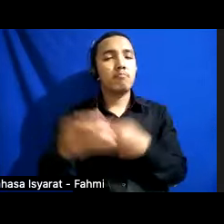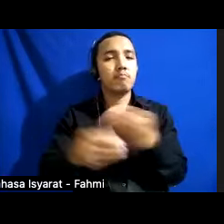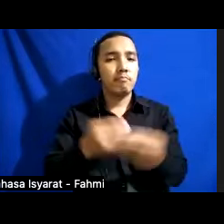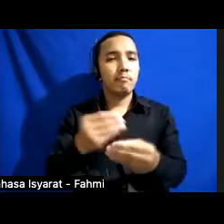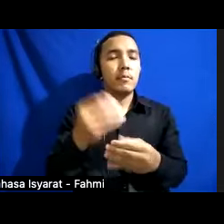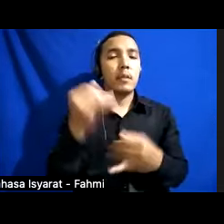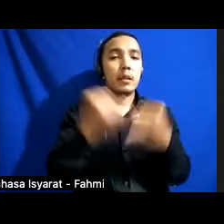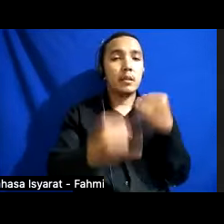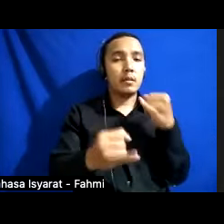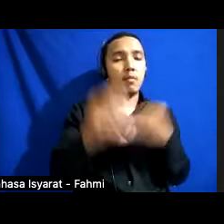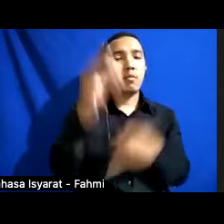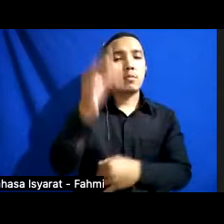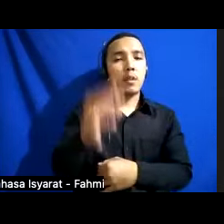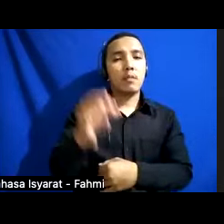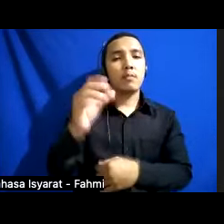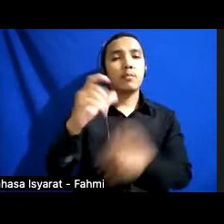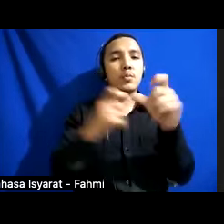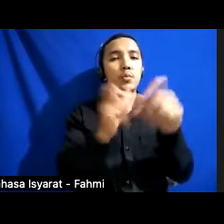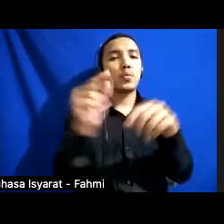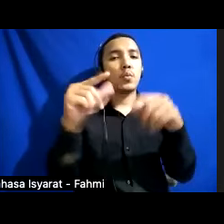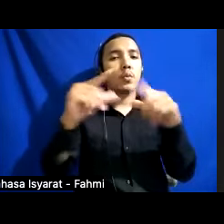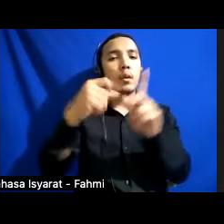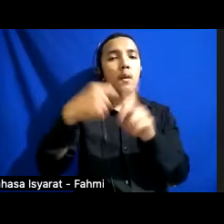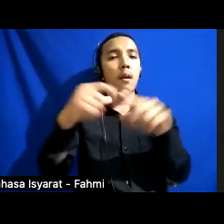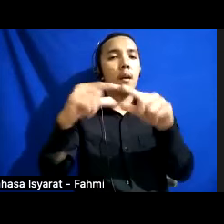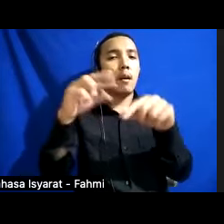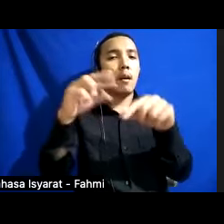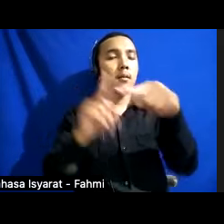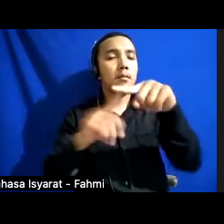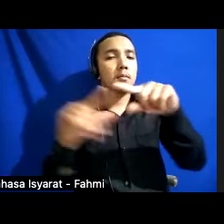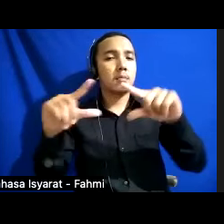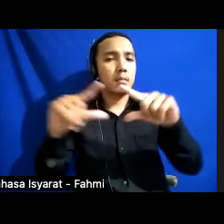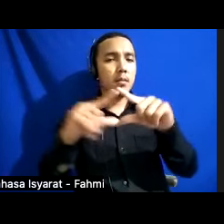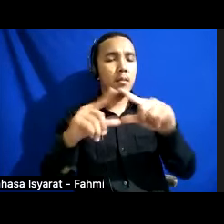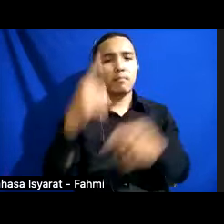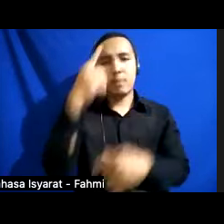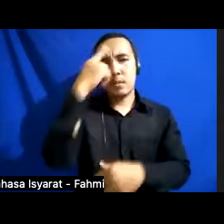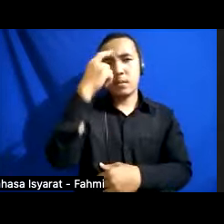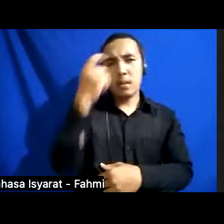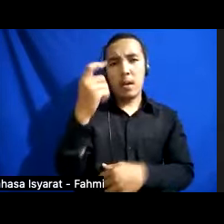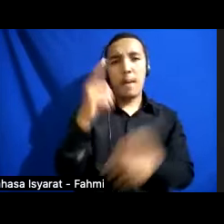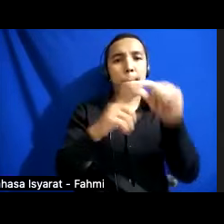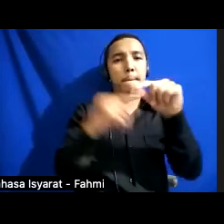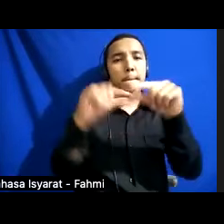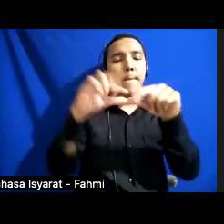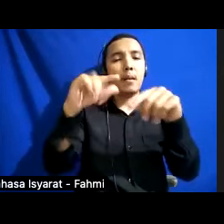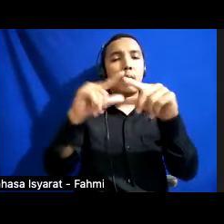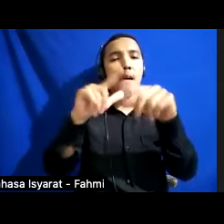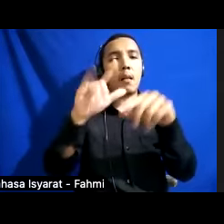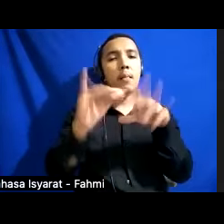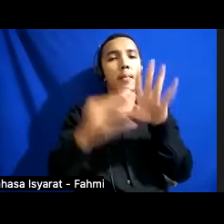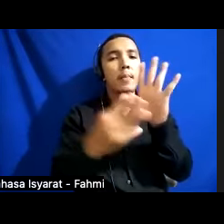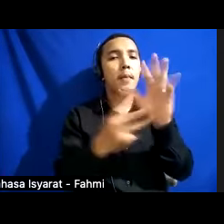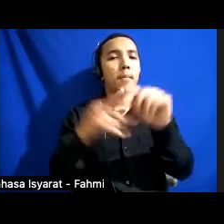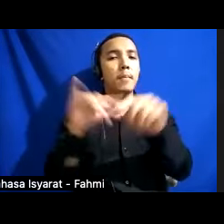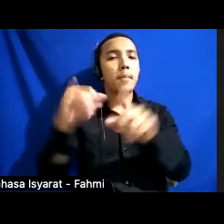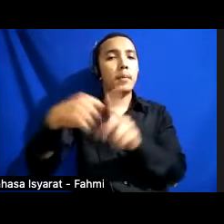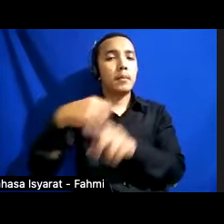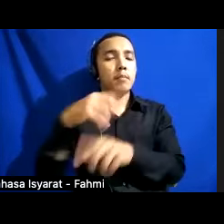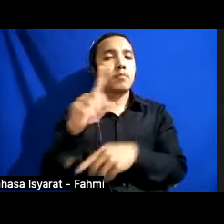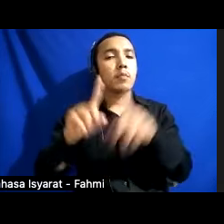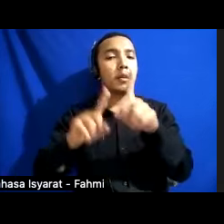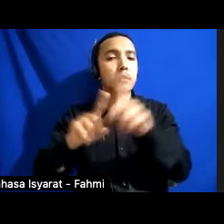is trusted to serve as the host of the 11th ASEAN Paralympic Games. And I support the Kota Kita Foundation through the AT 2030